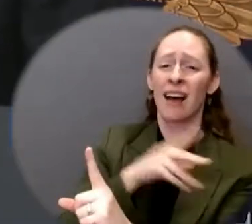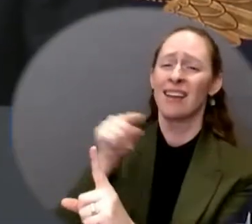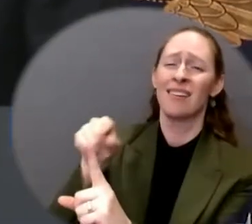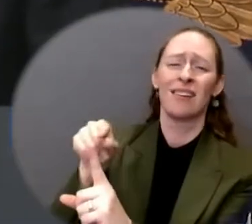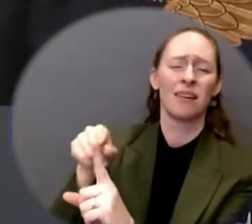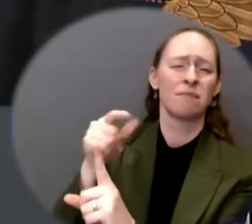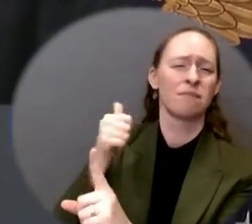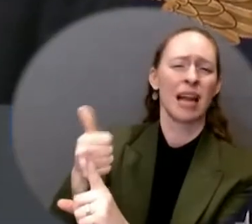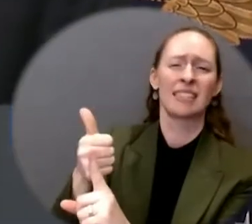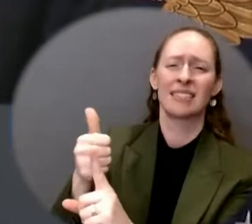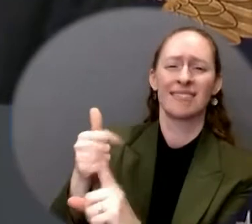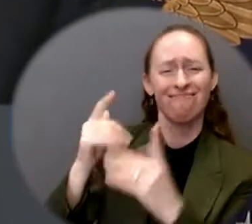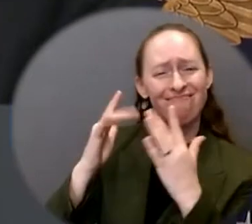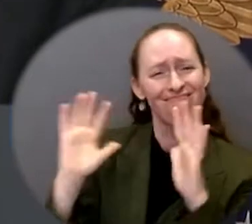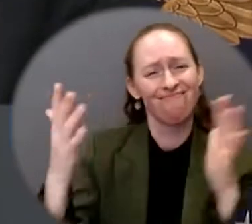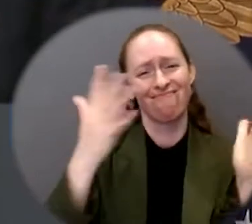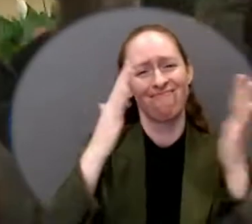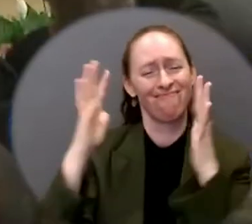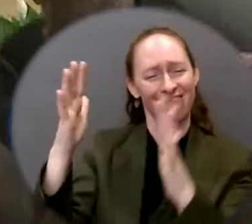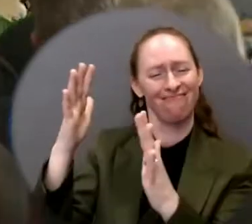Please give it up for Michelle Obama.